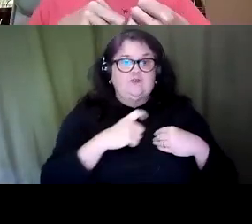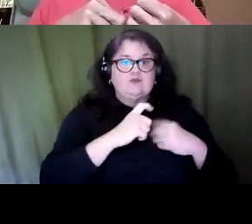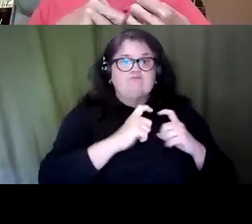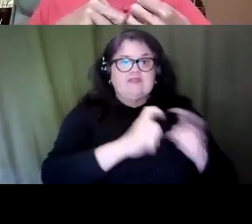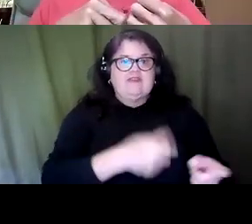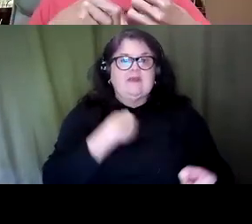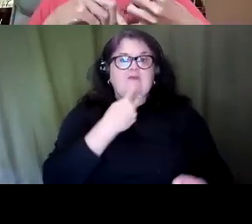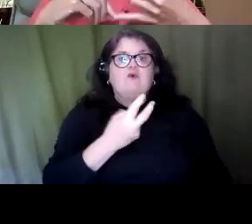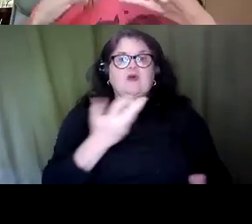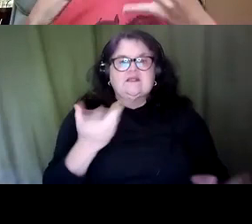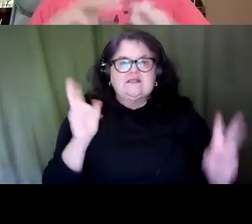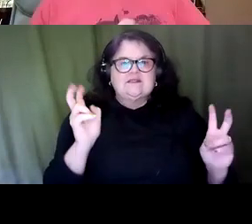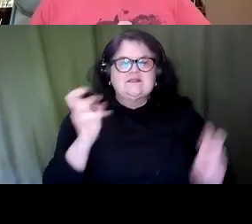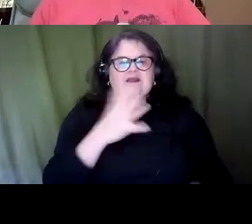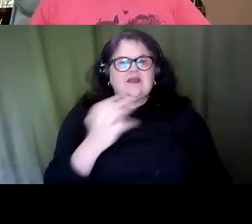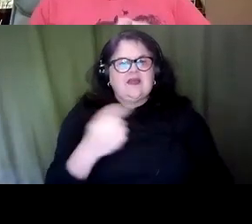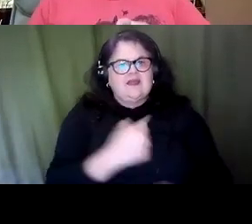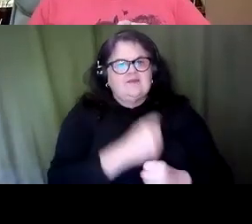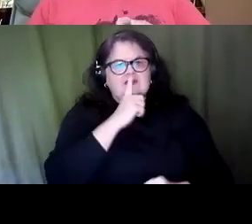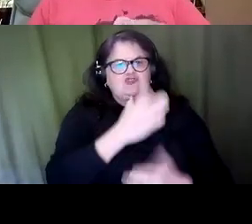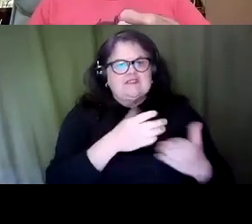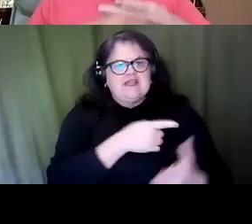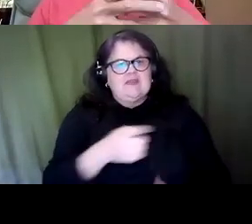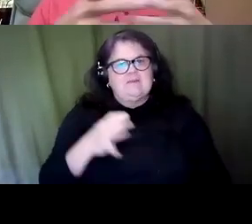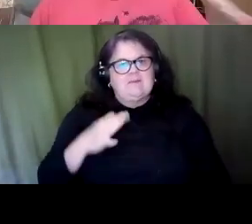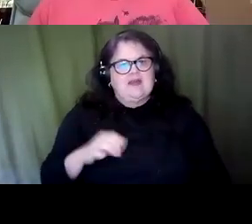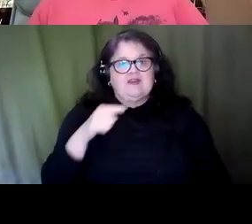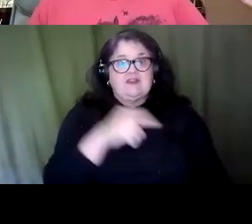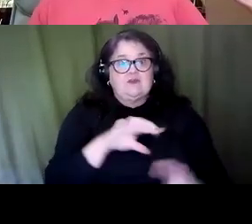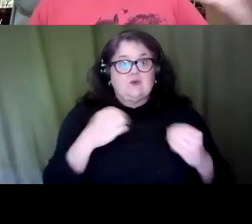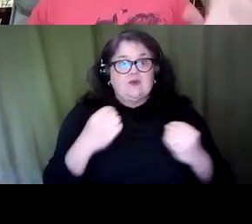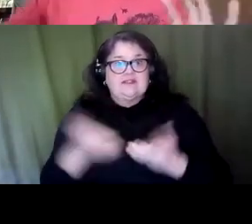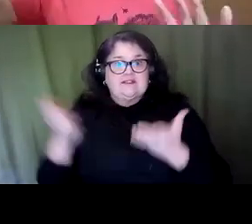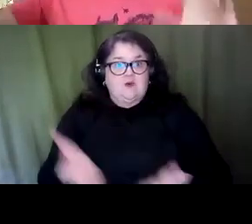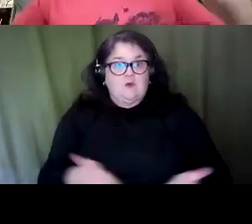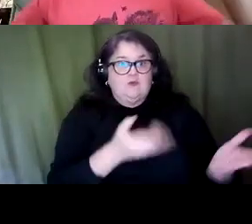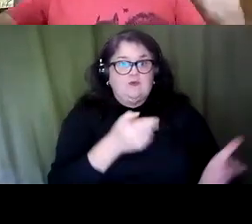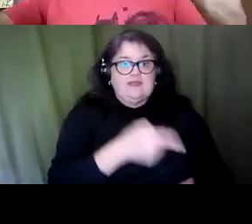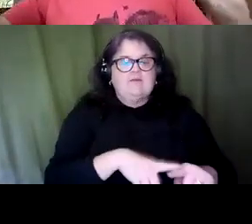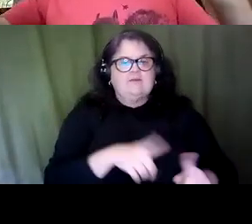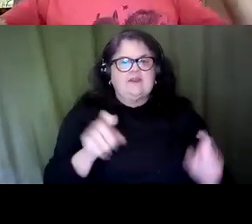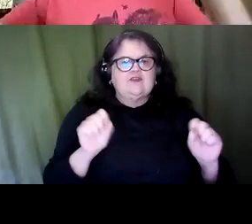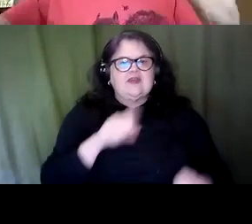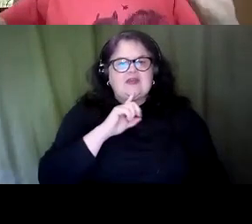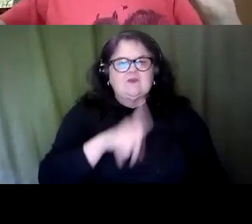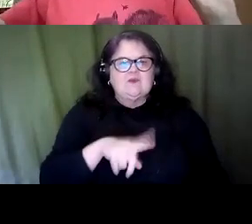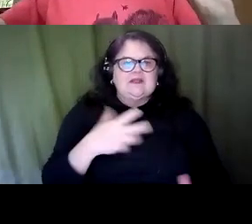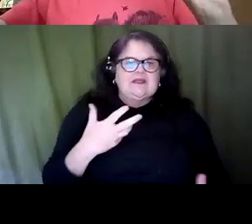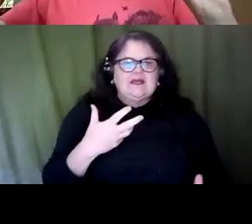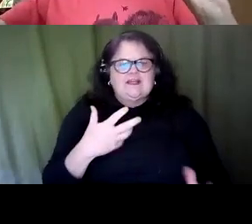voice and ensuring that at least some of the benefits of the organization flow to them. But you can really kind of